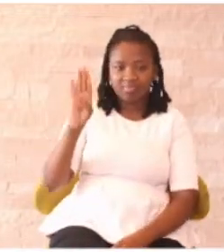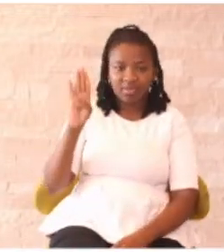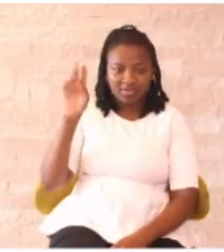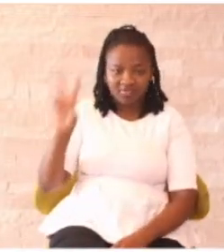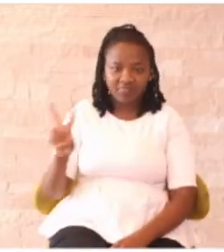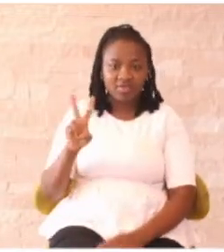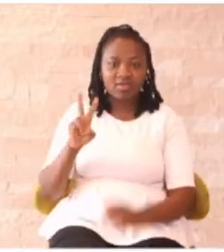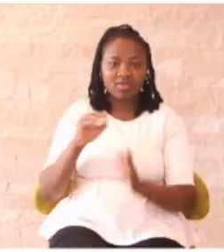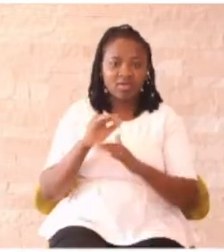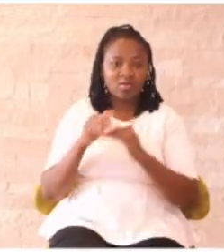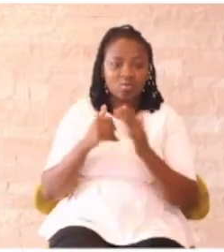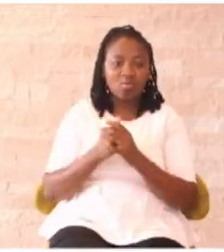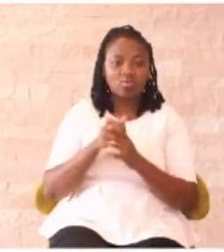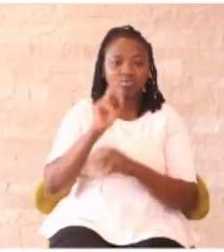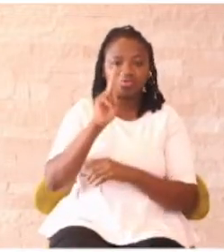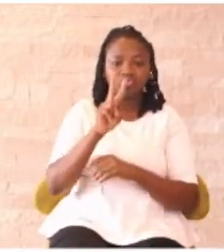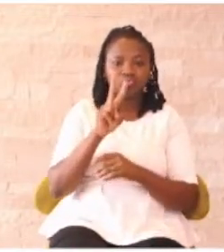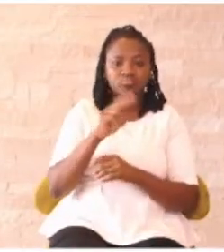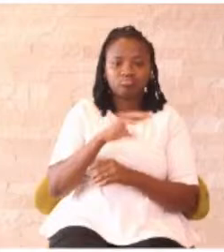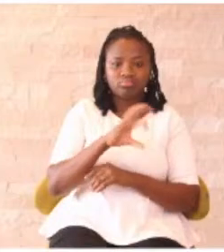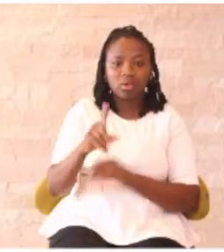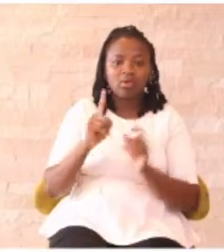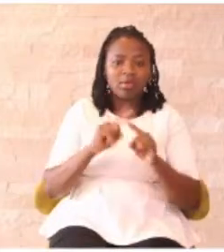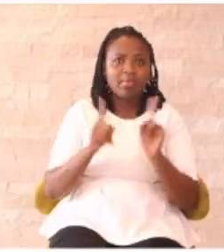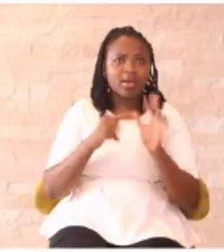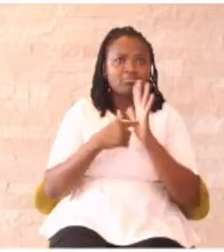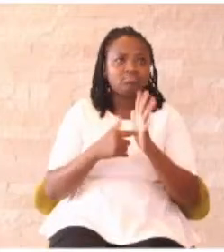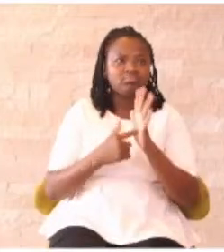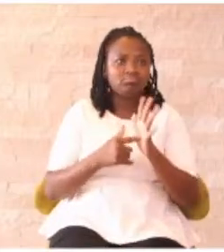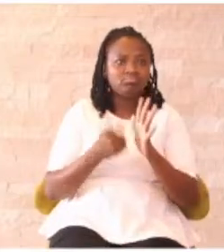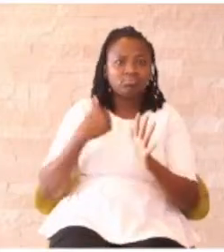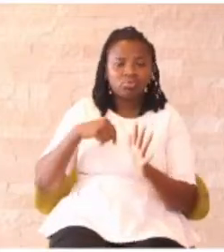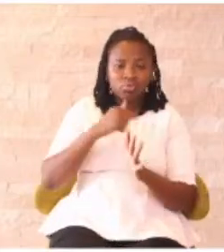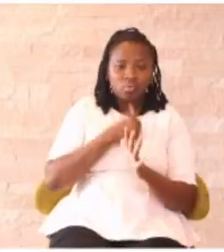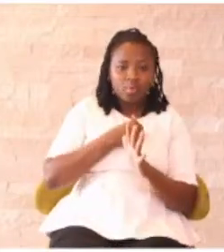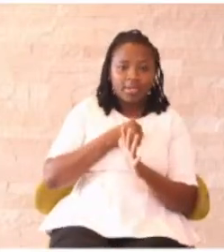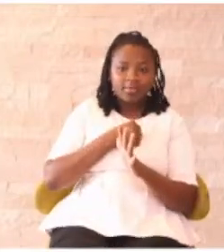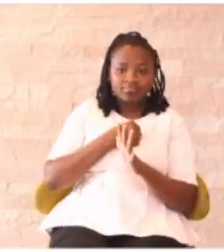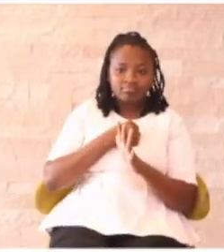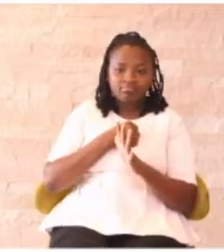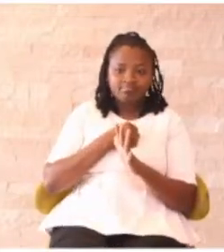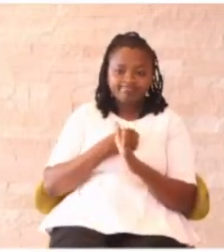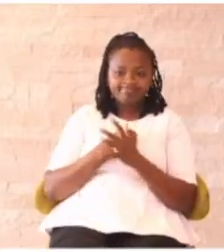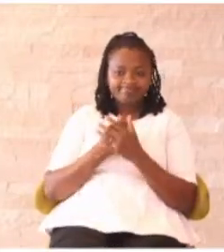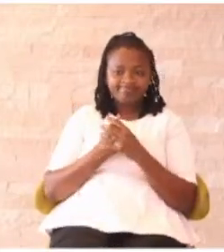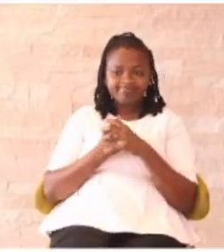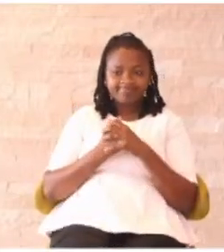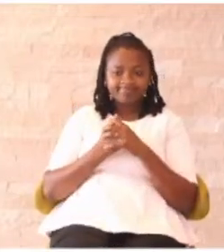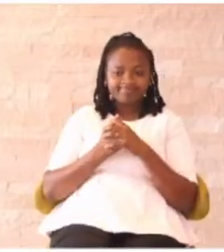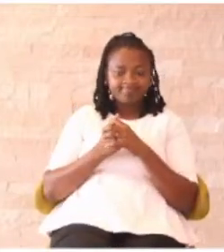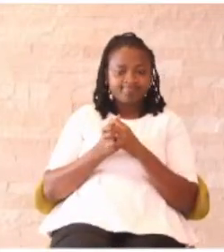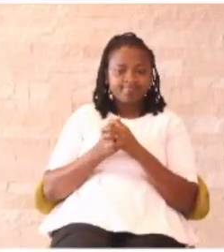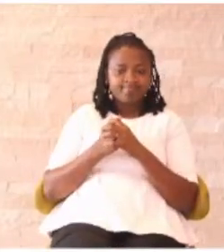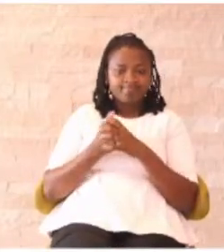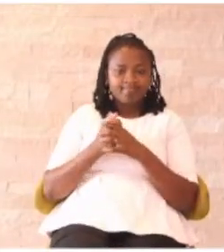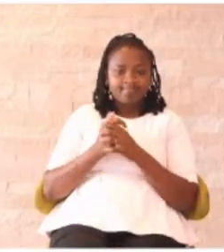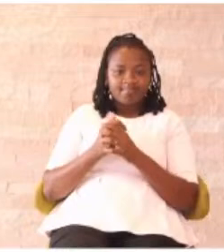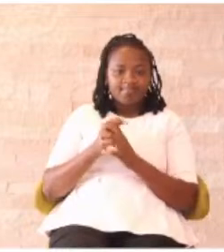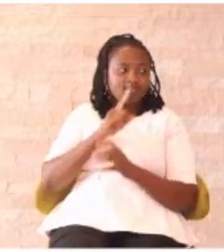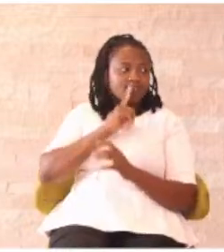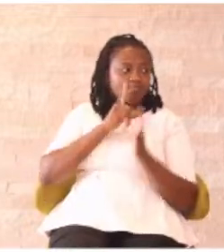2 sub-counties. Like I told you, we use, for us, we call it a community